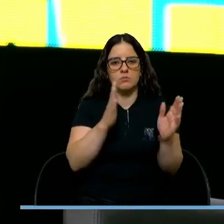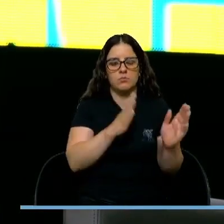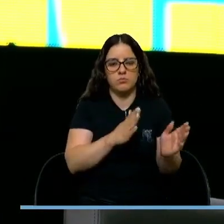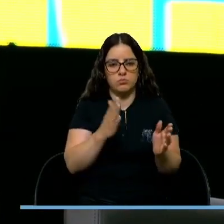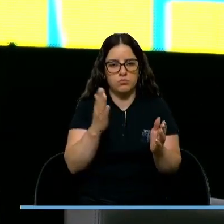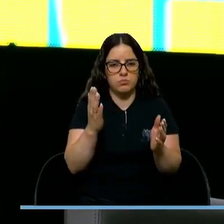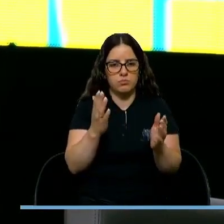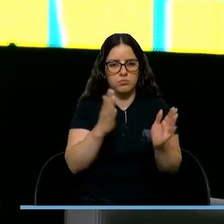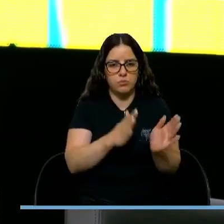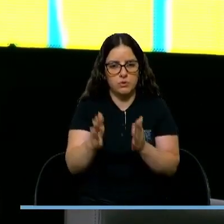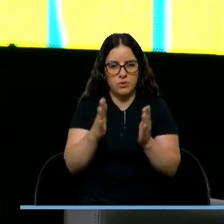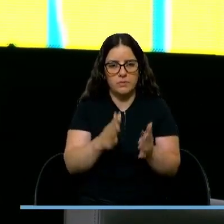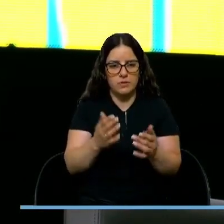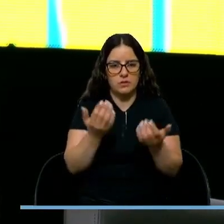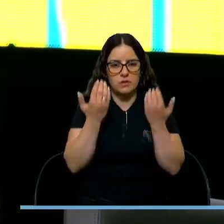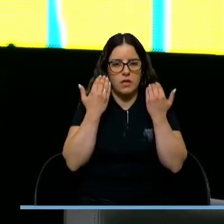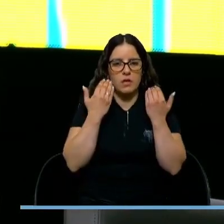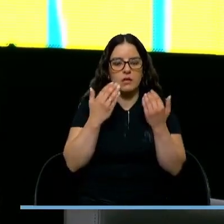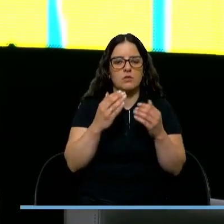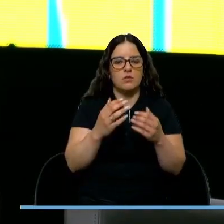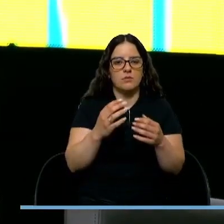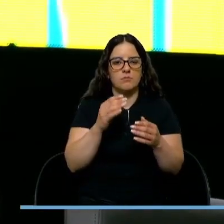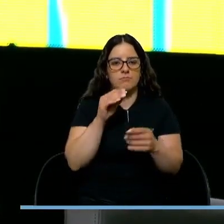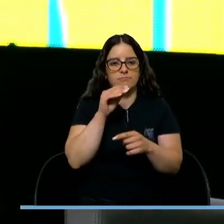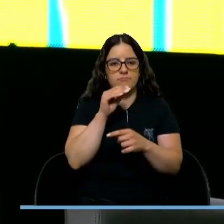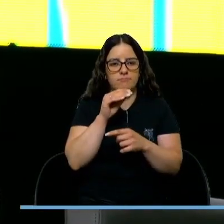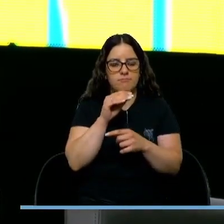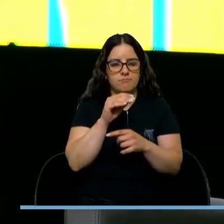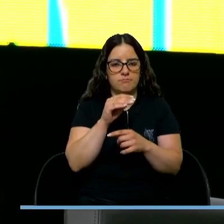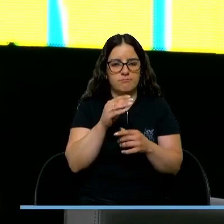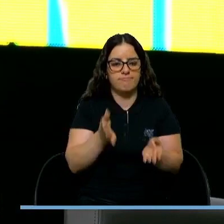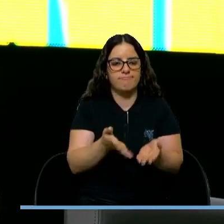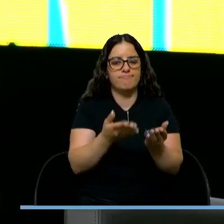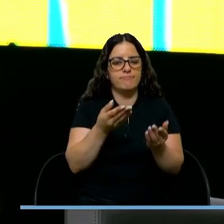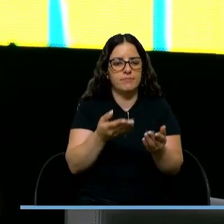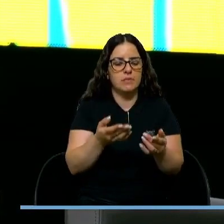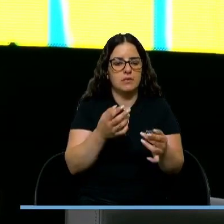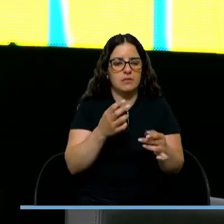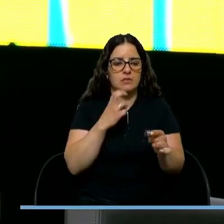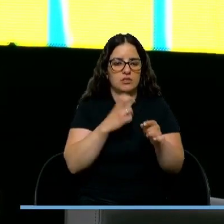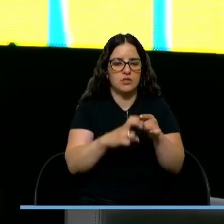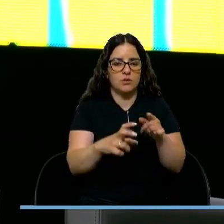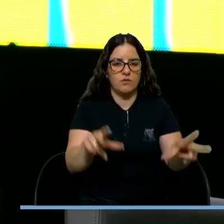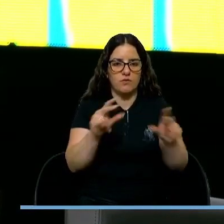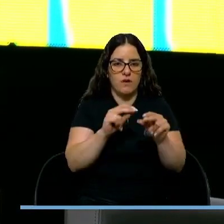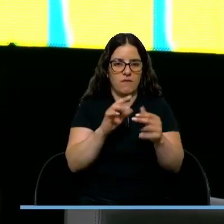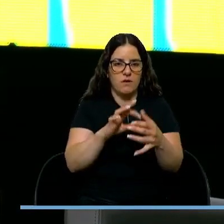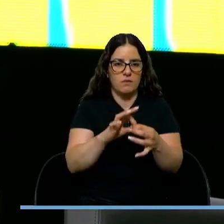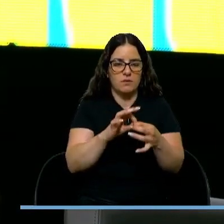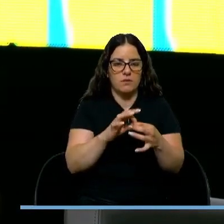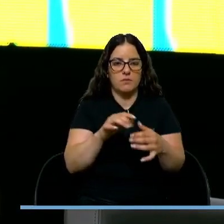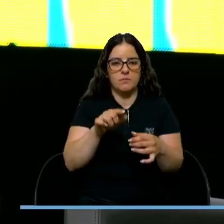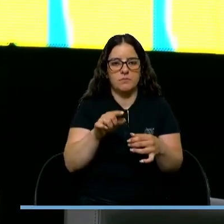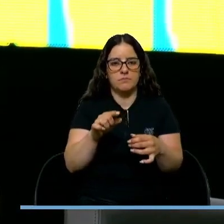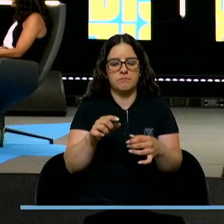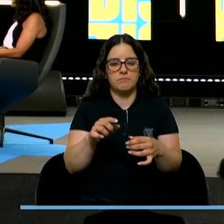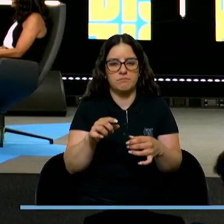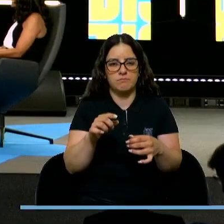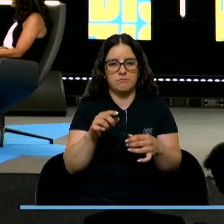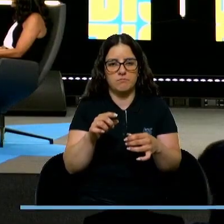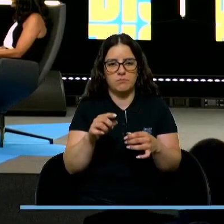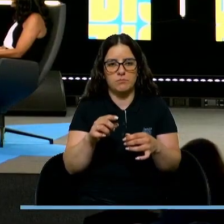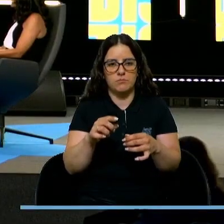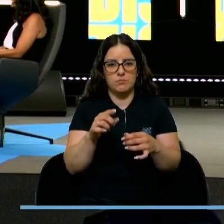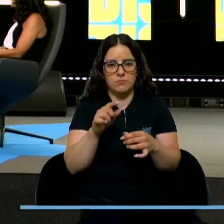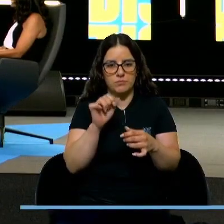processing fueled by renewables, energy in software processing, the best